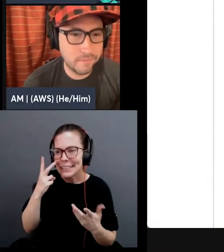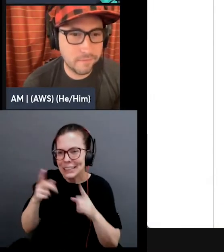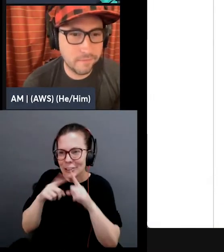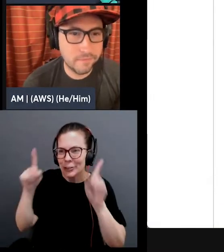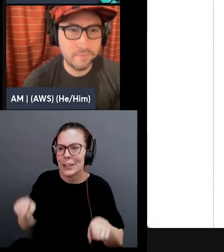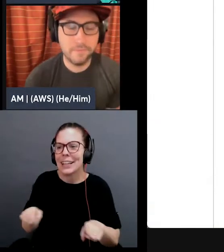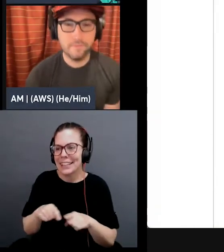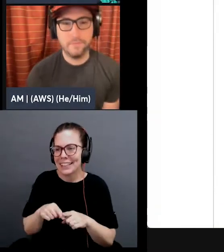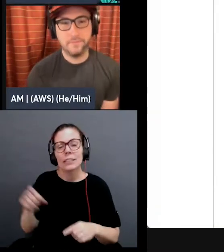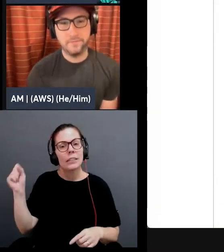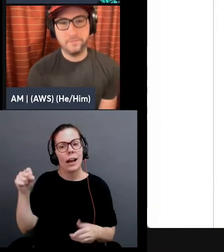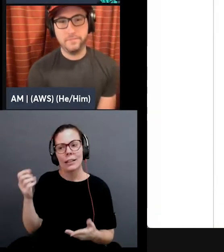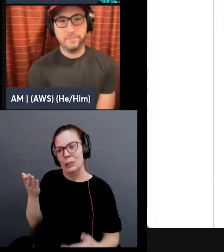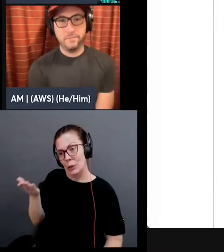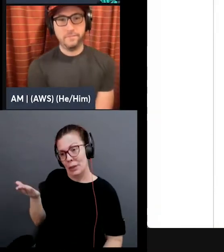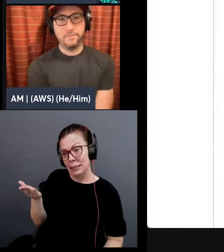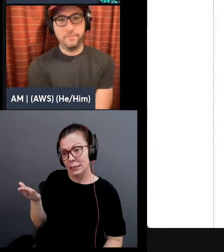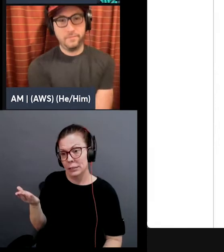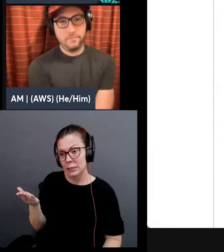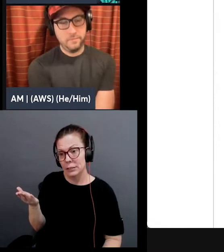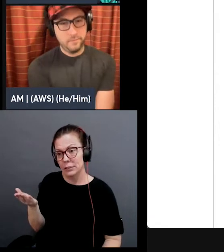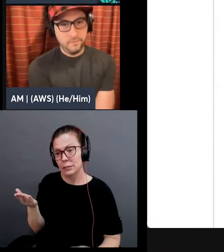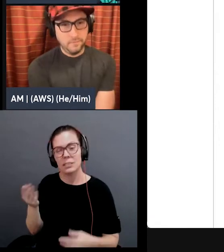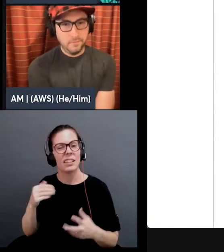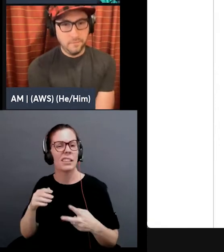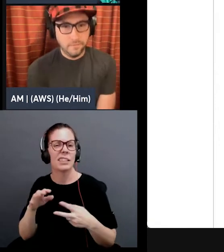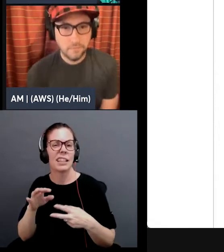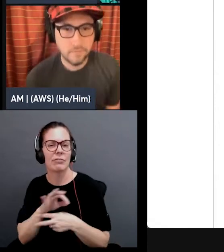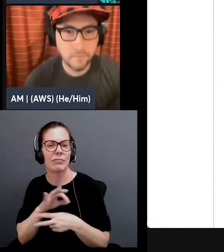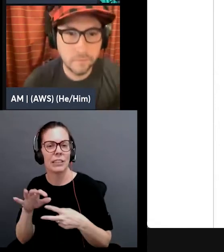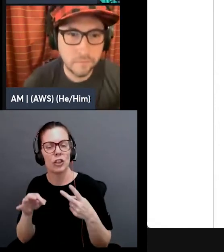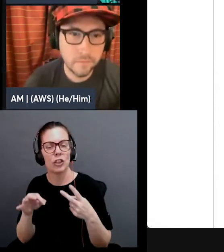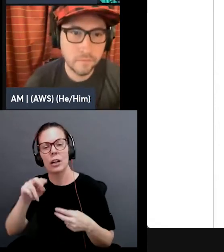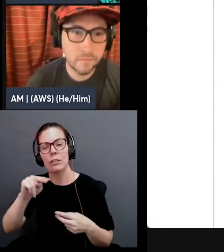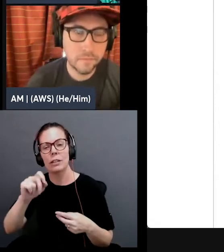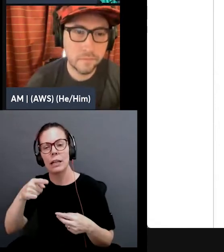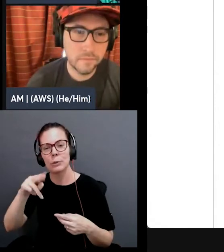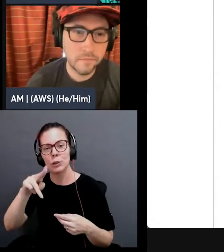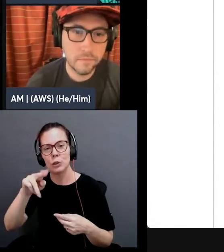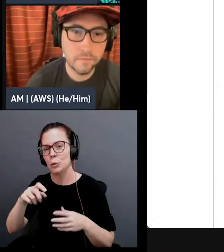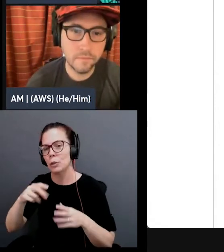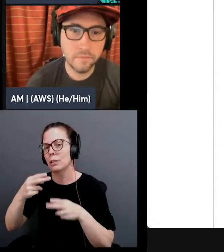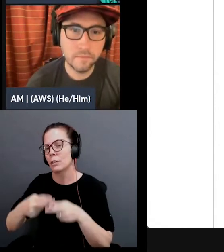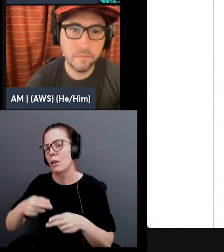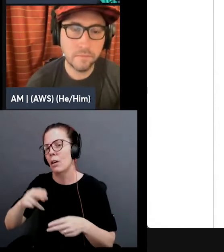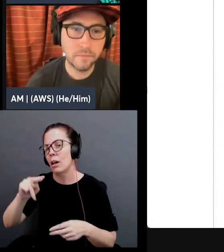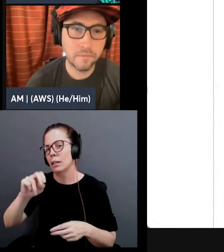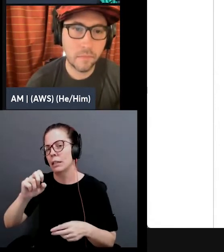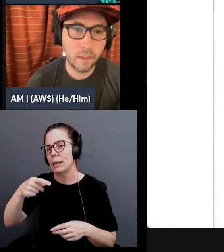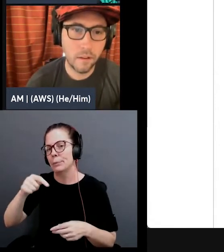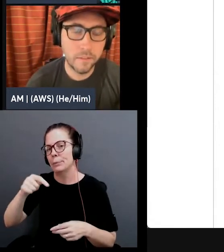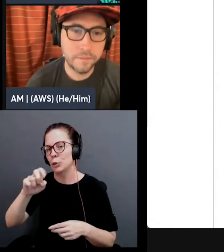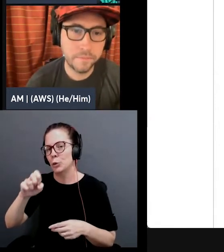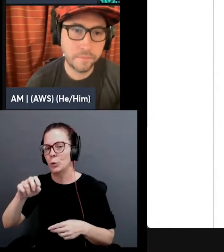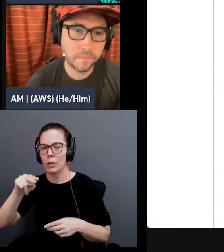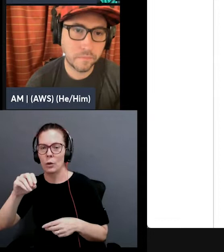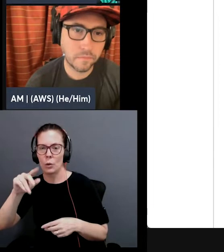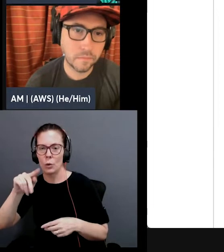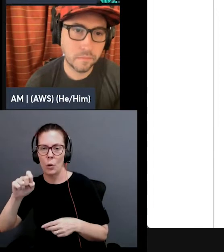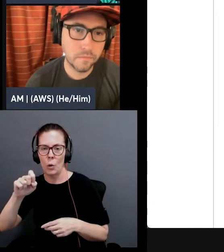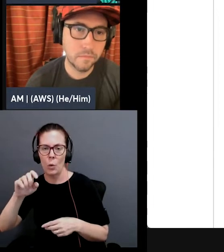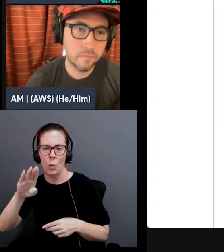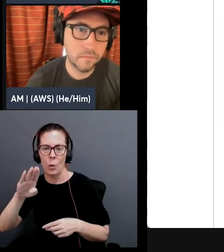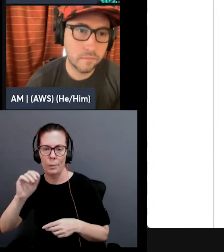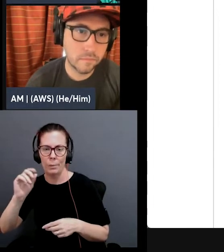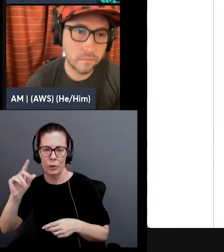Yeah, so what we're actually looking at here is, this is a feature of Neptune. It's called Neptune Notebooks. What it is basically